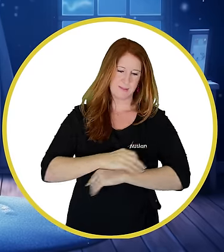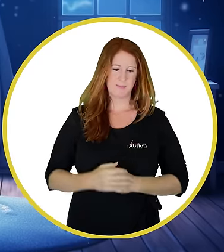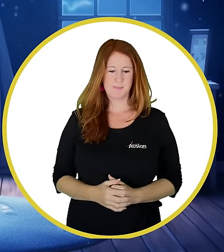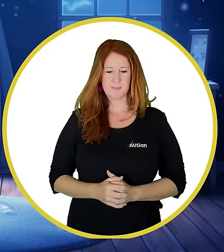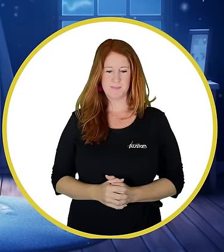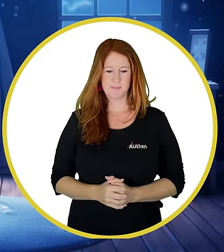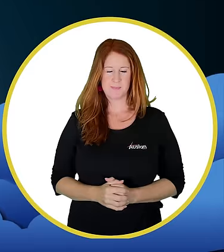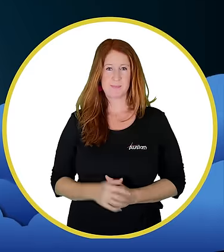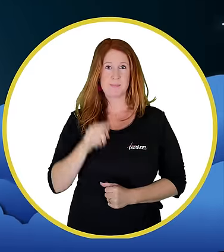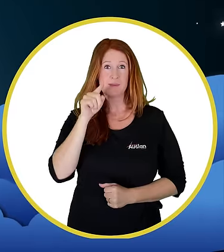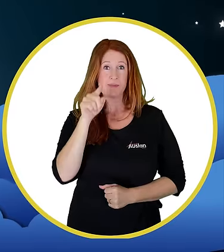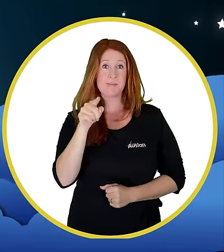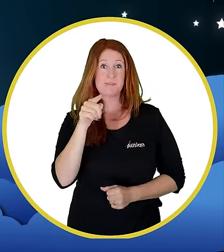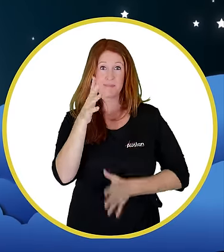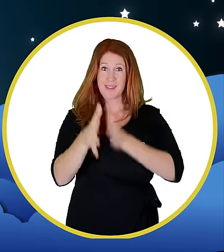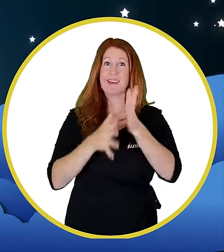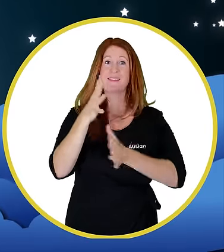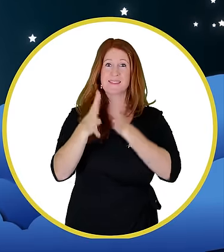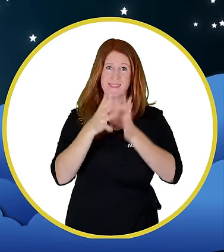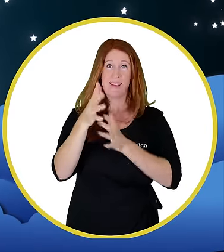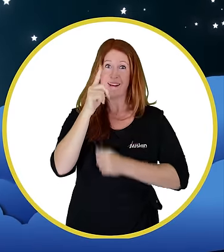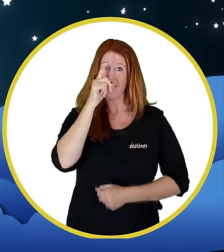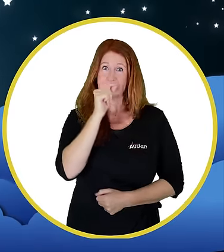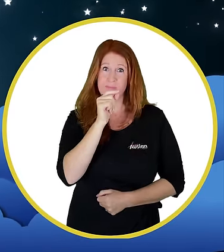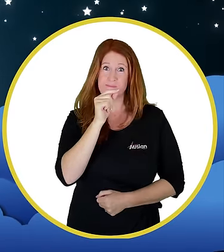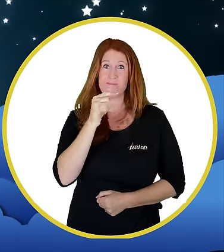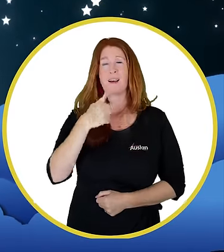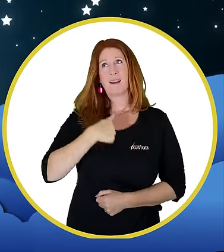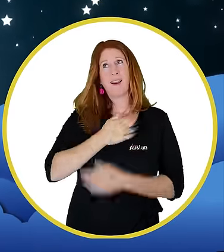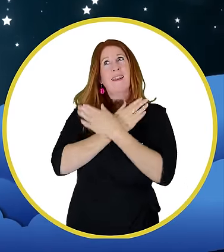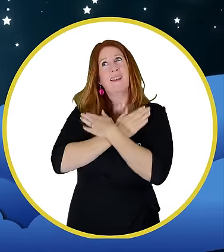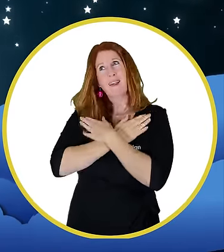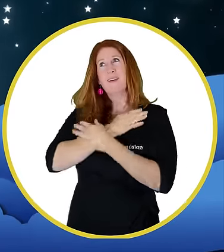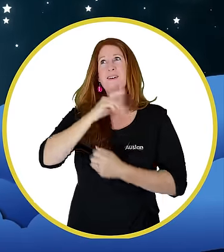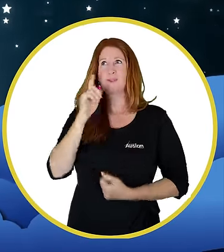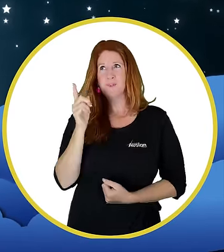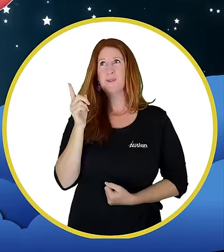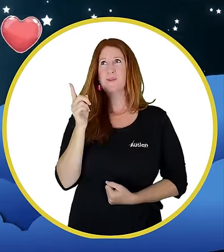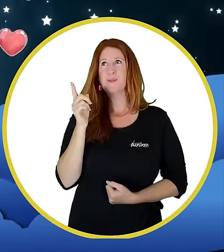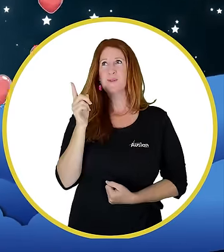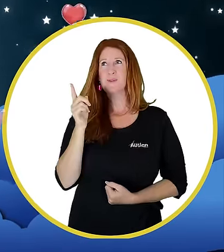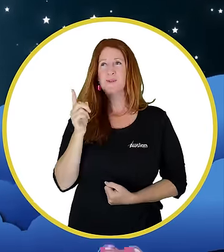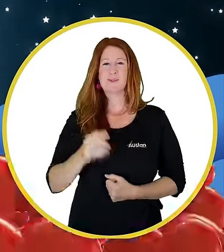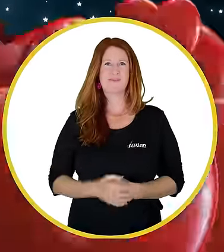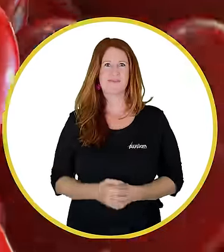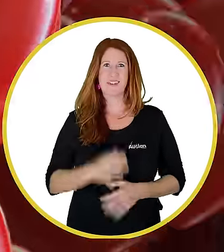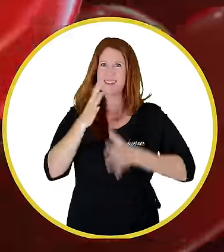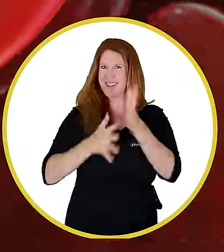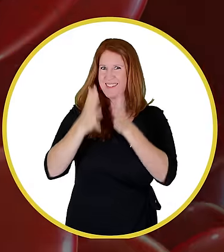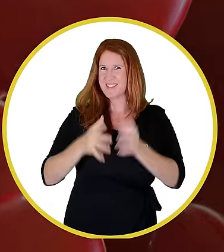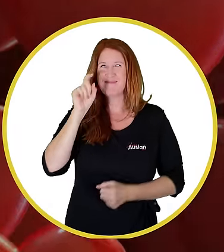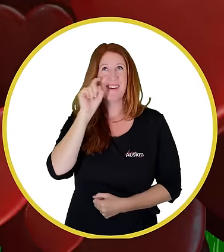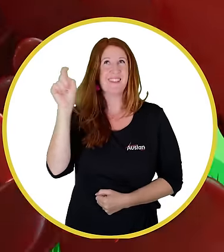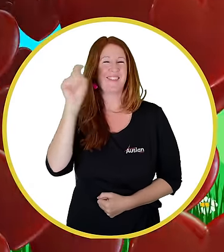done. Sleep. You can sign, I love you. Signing